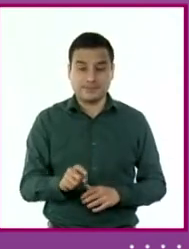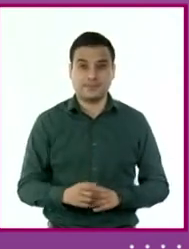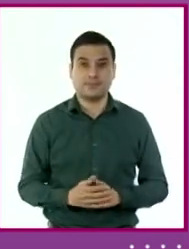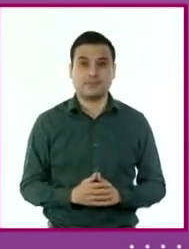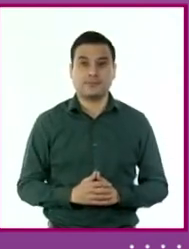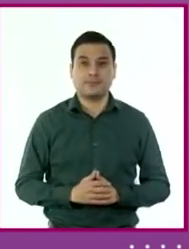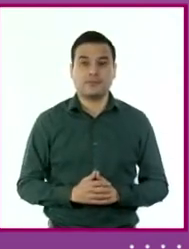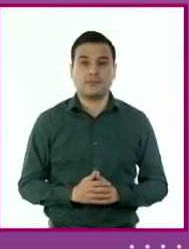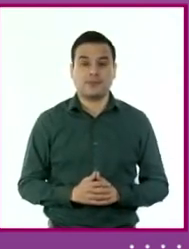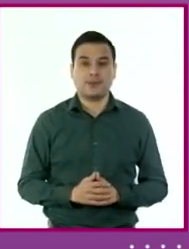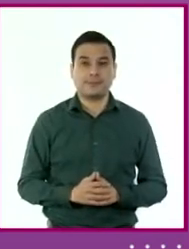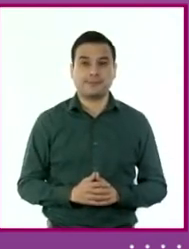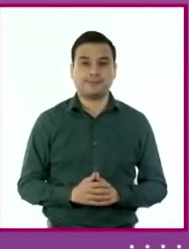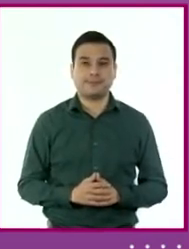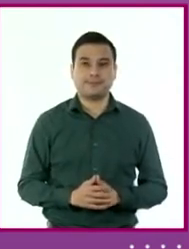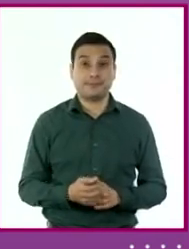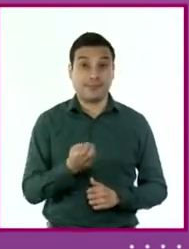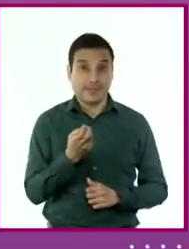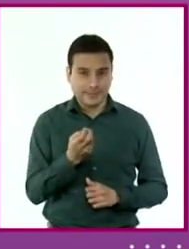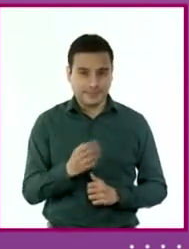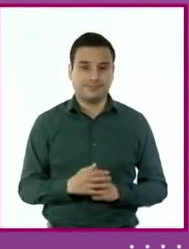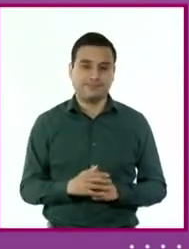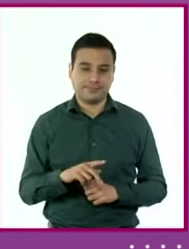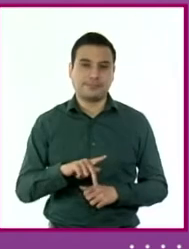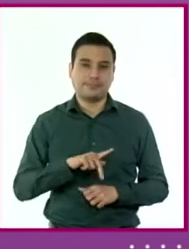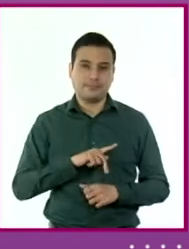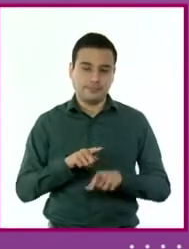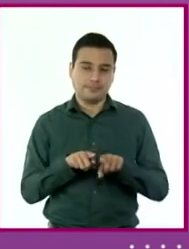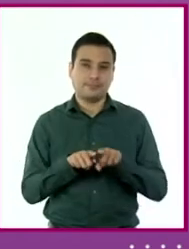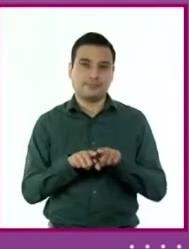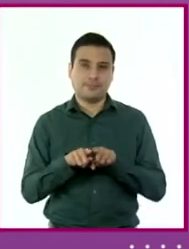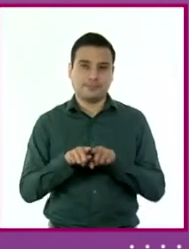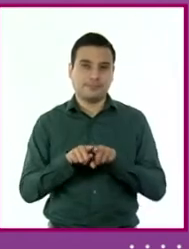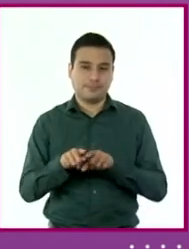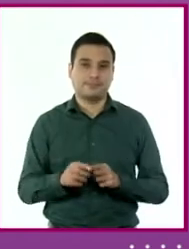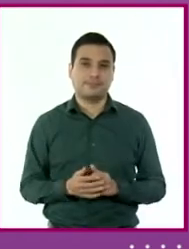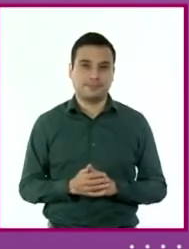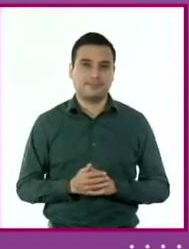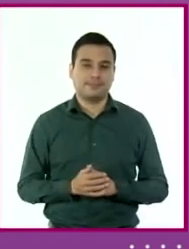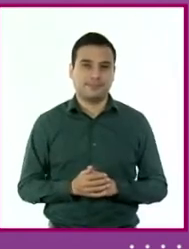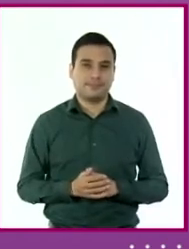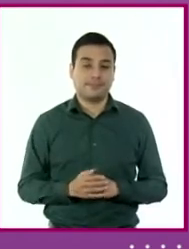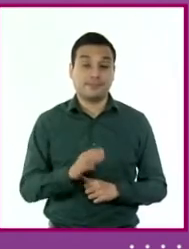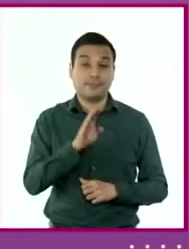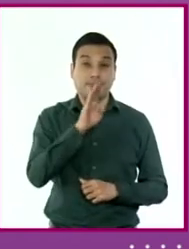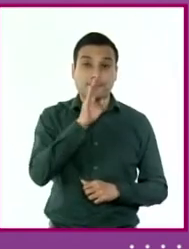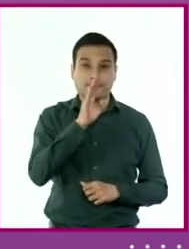button. Yes, that's my brother William, the son of my mother.